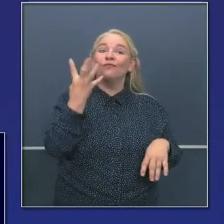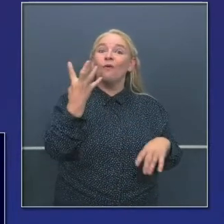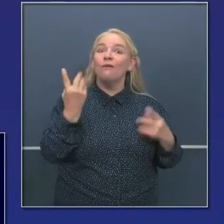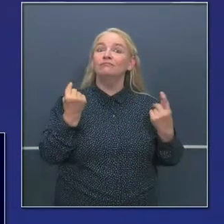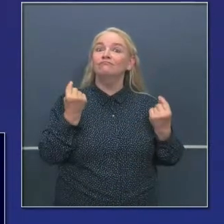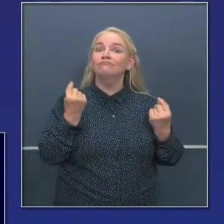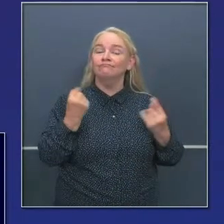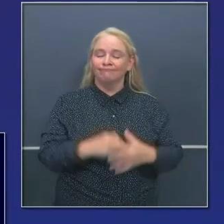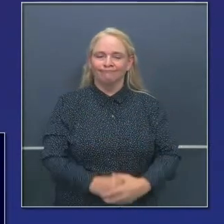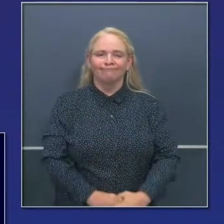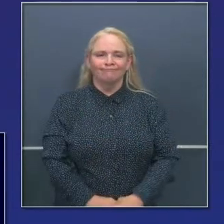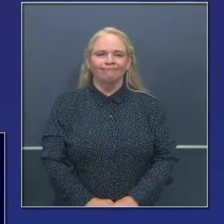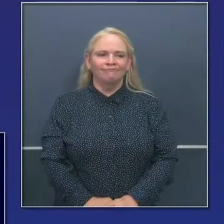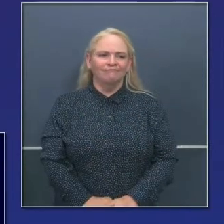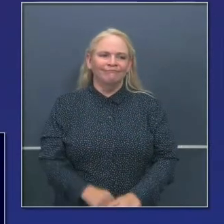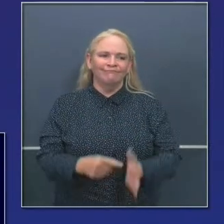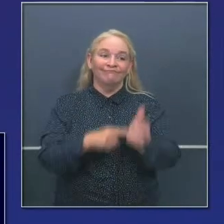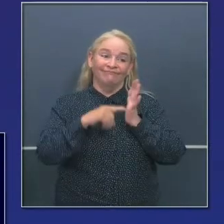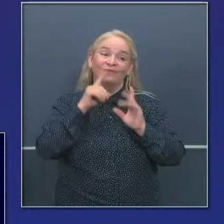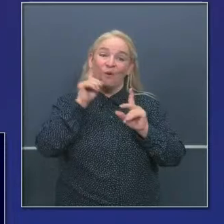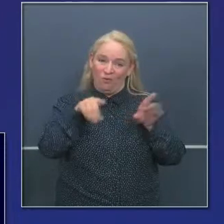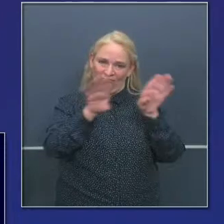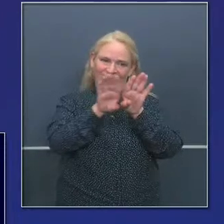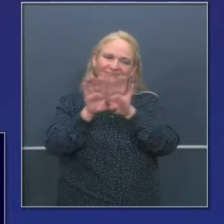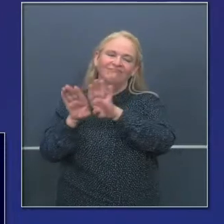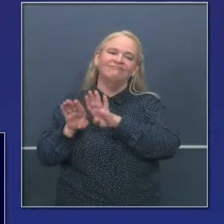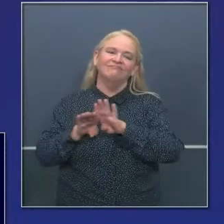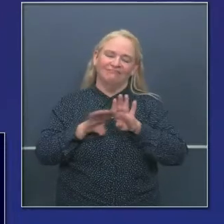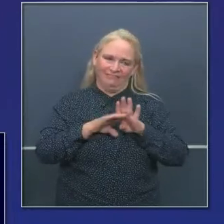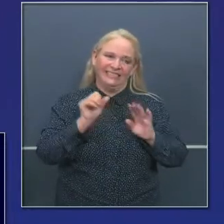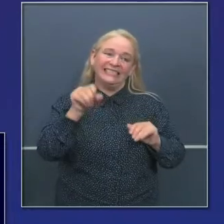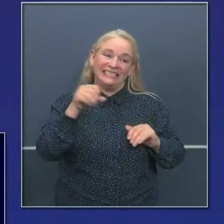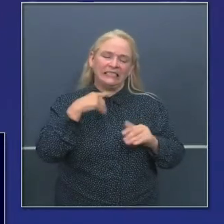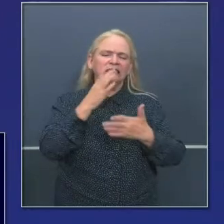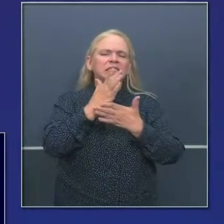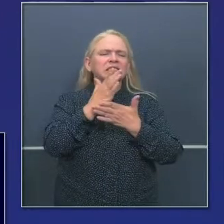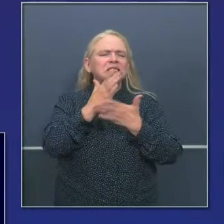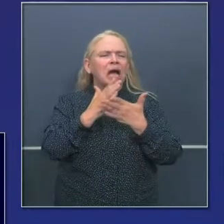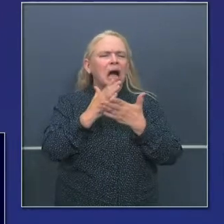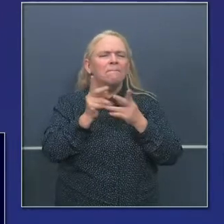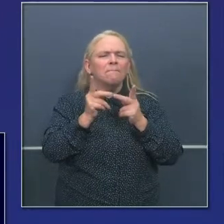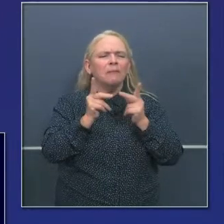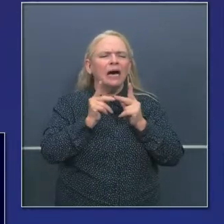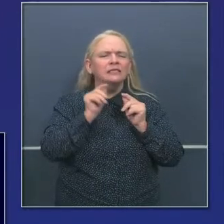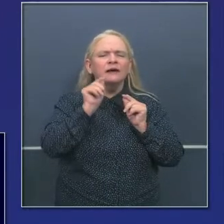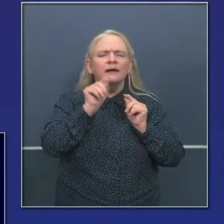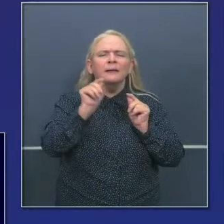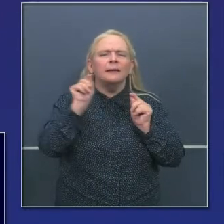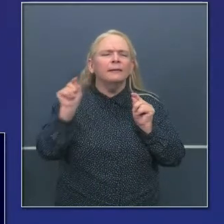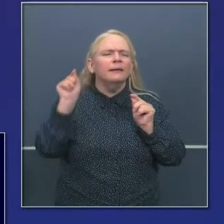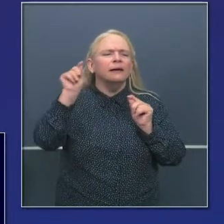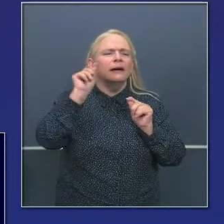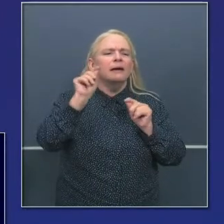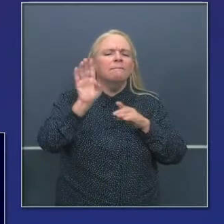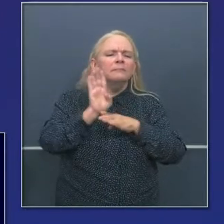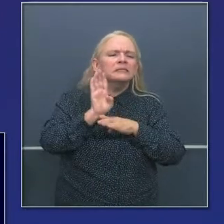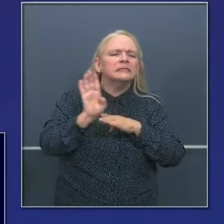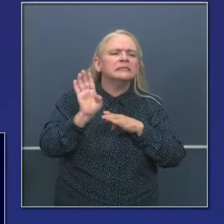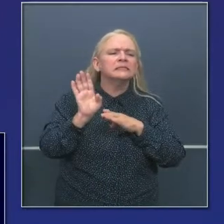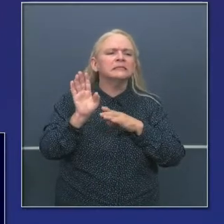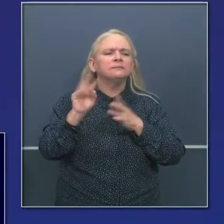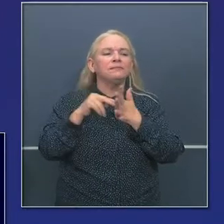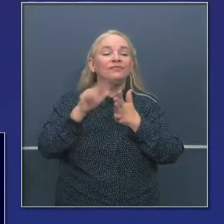mandatory closures as it relates to certain activities within sectors, within businesses.